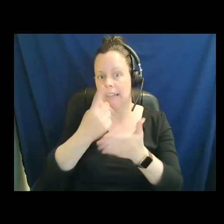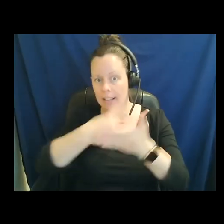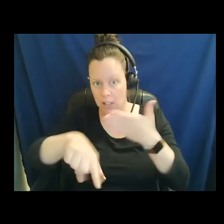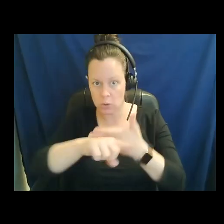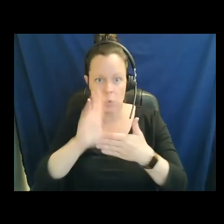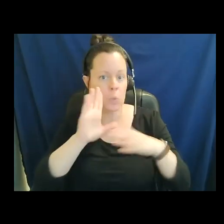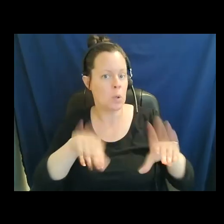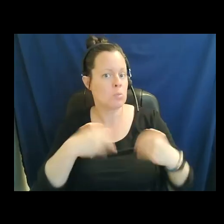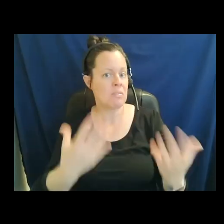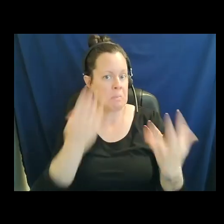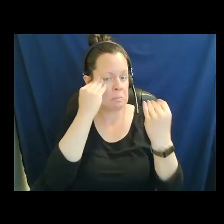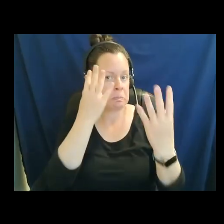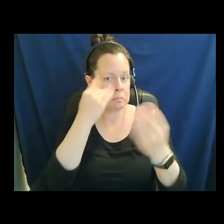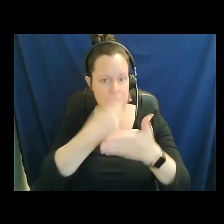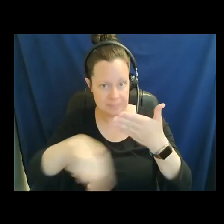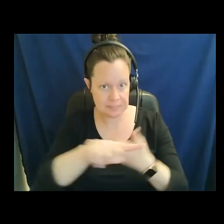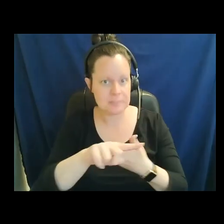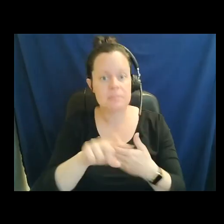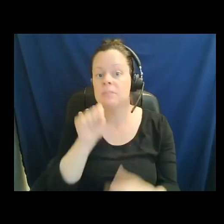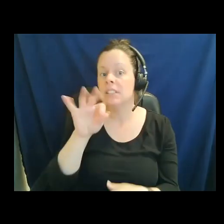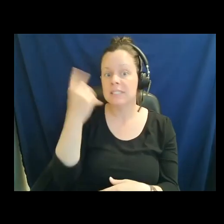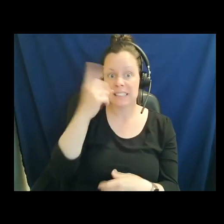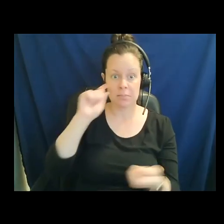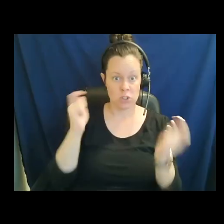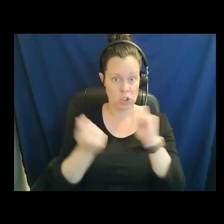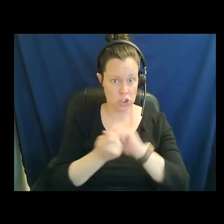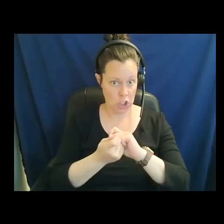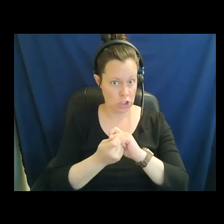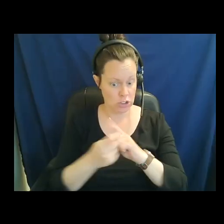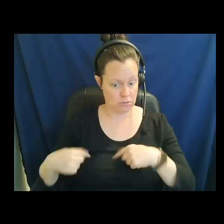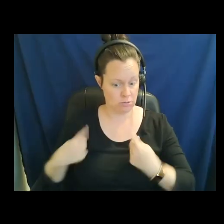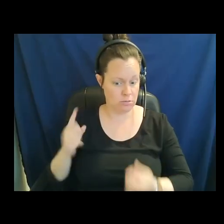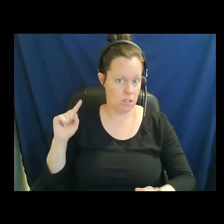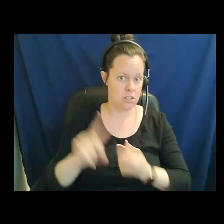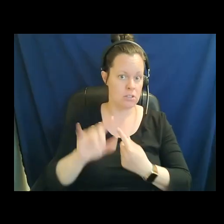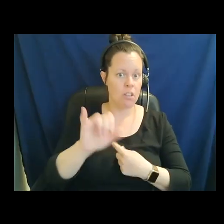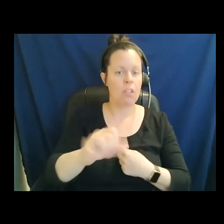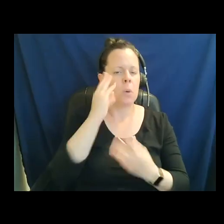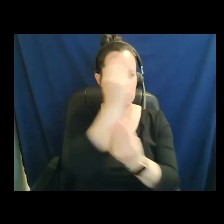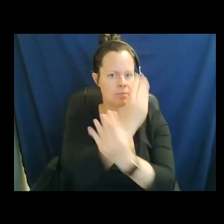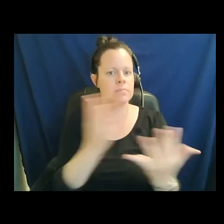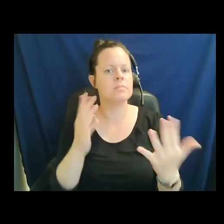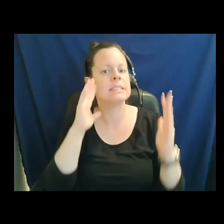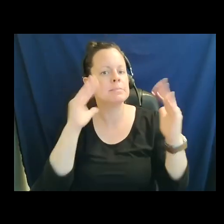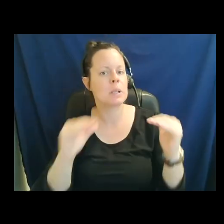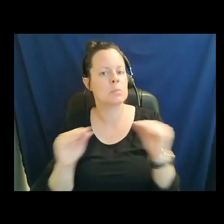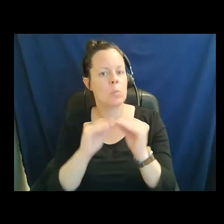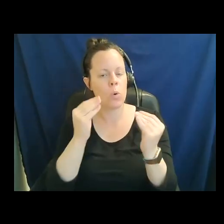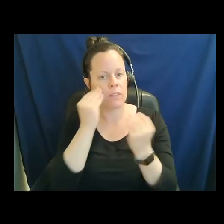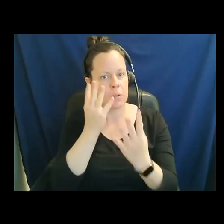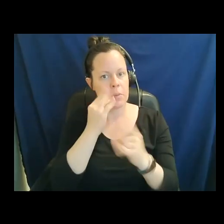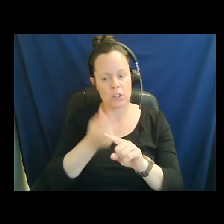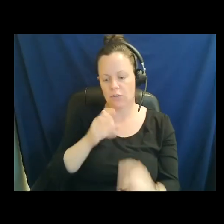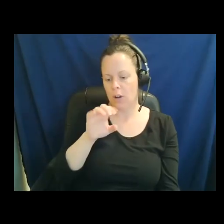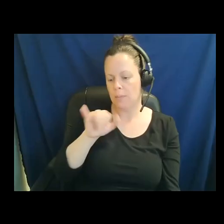that information. And if anything changes in the meantime, we will let you know, and you can expect additional information from Janet or Nita for